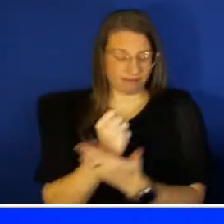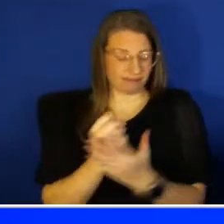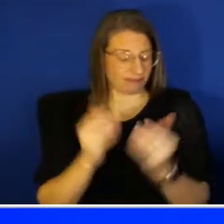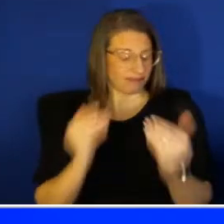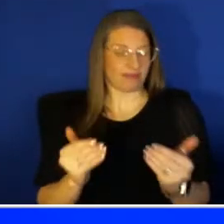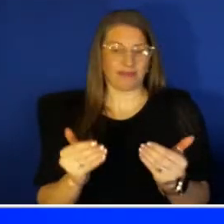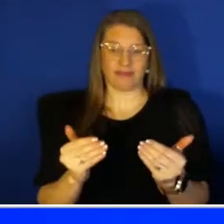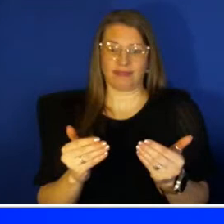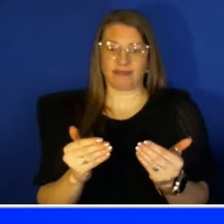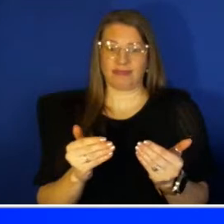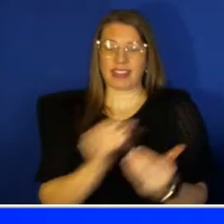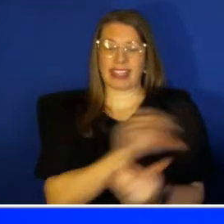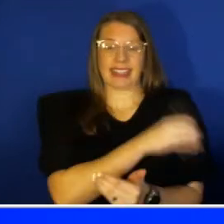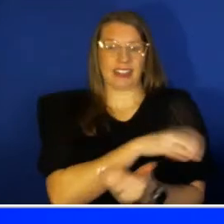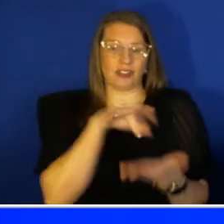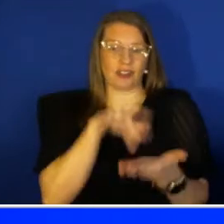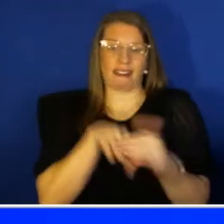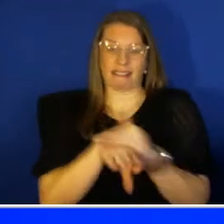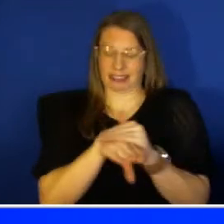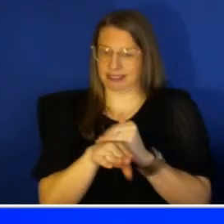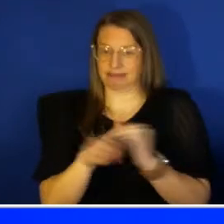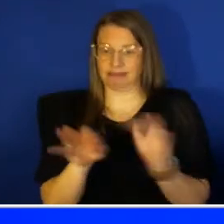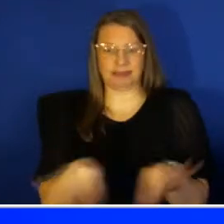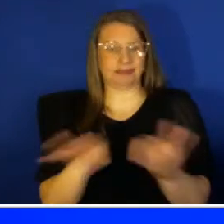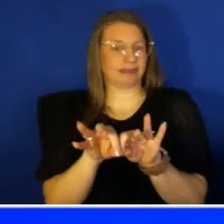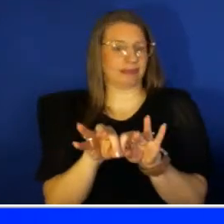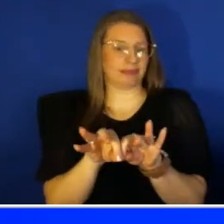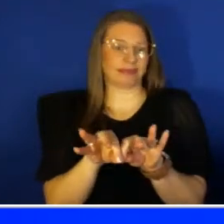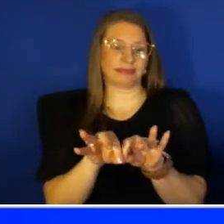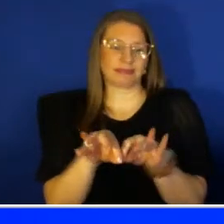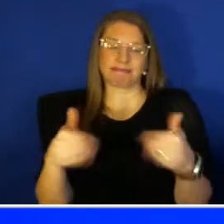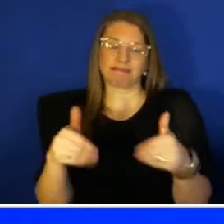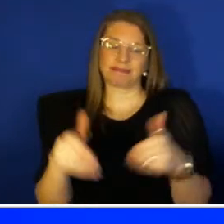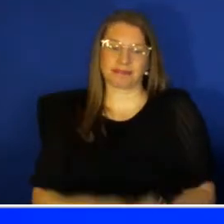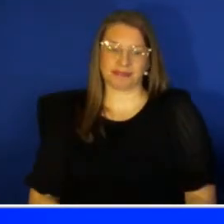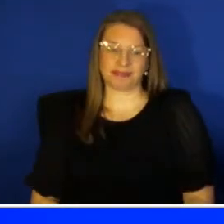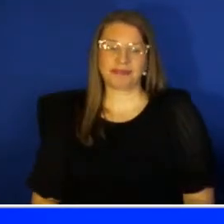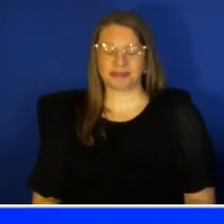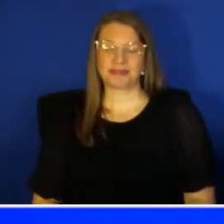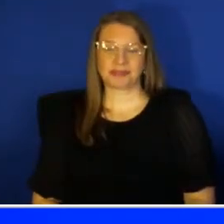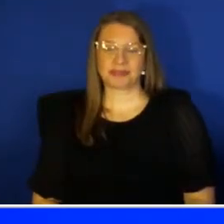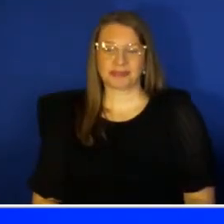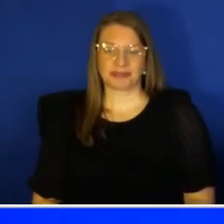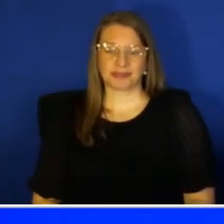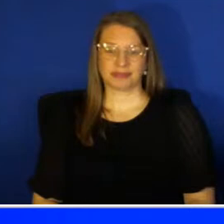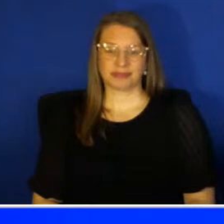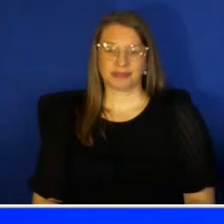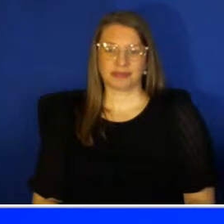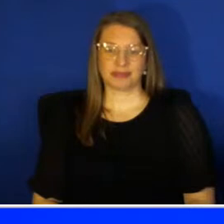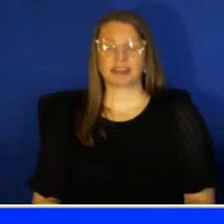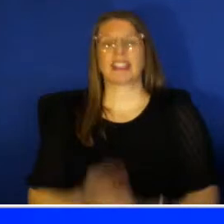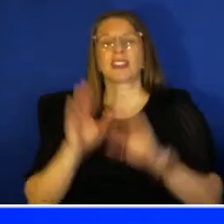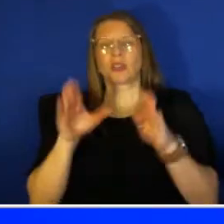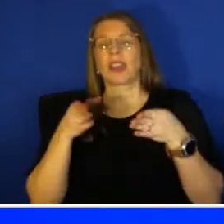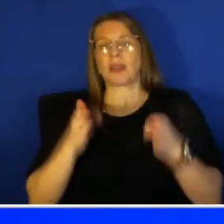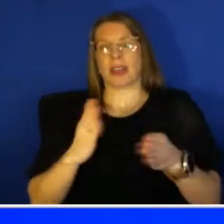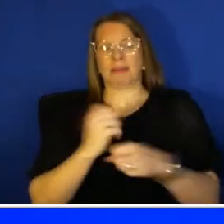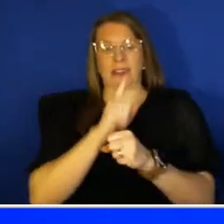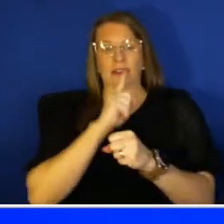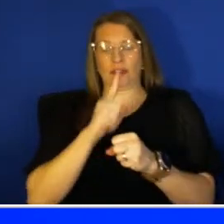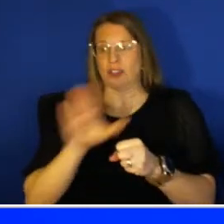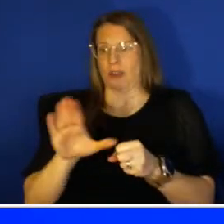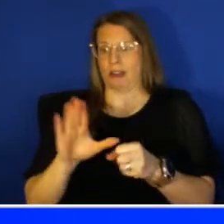Clinical trial, access to clinical trial is, again, a great way to ensure that your involvement and